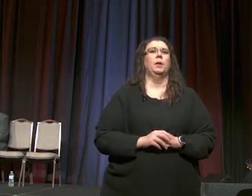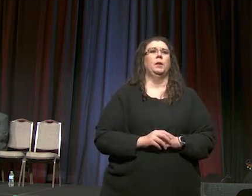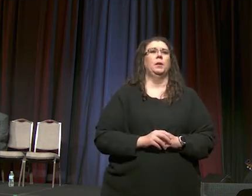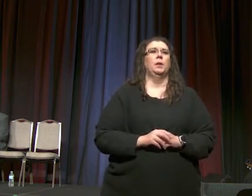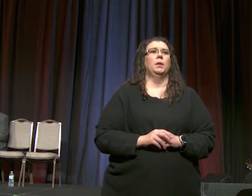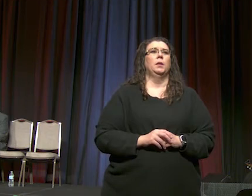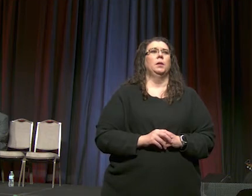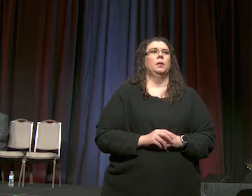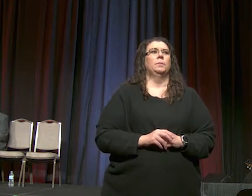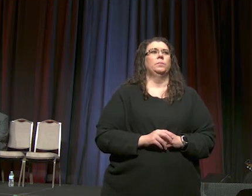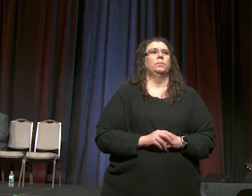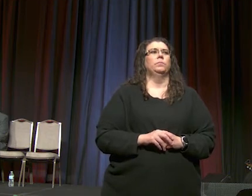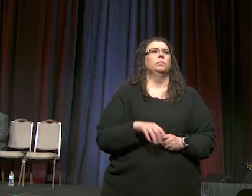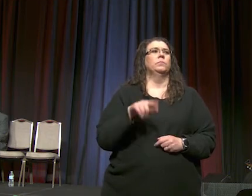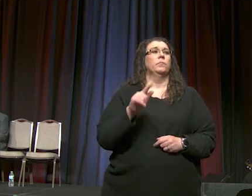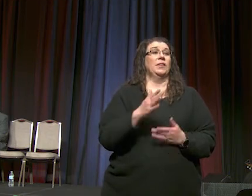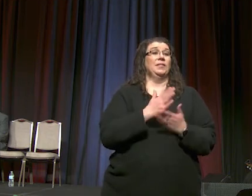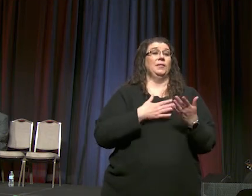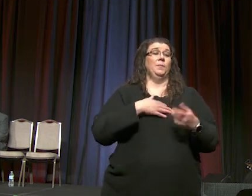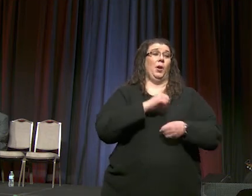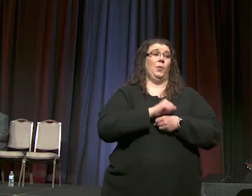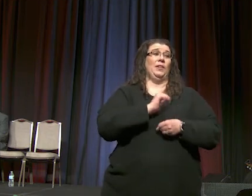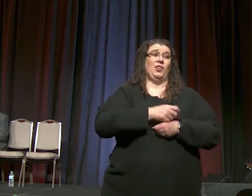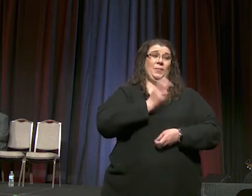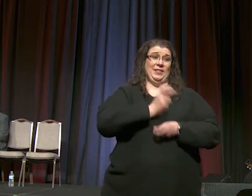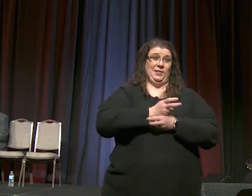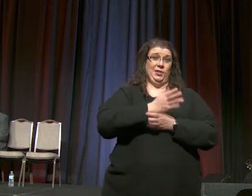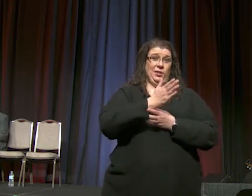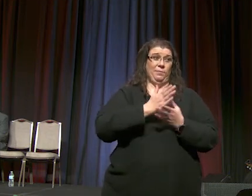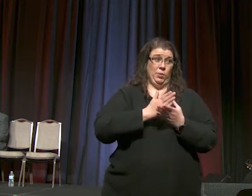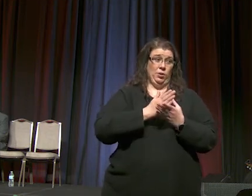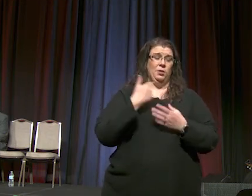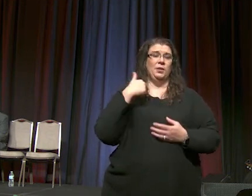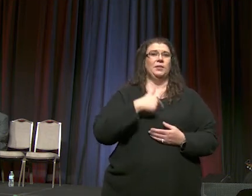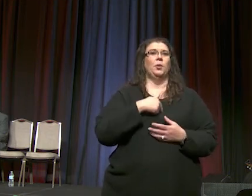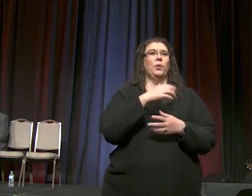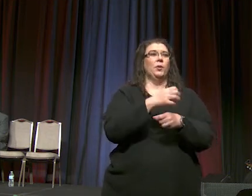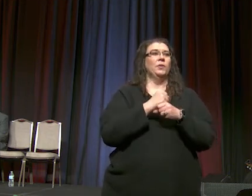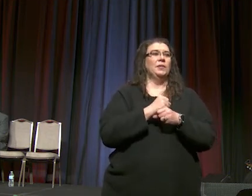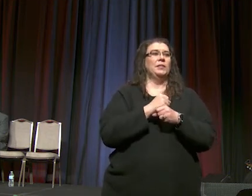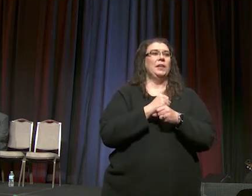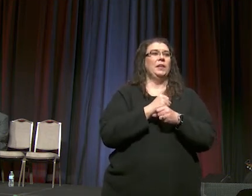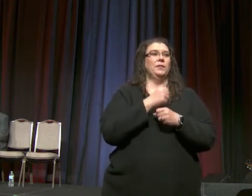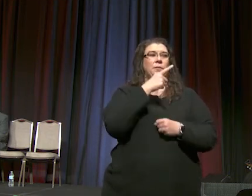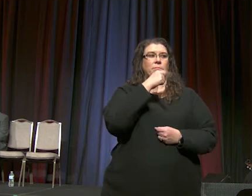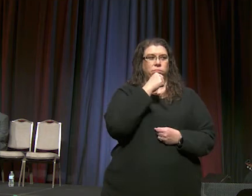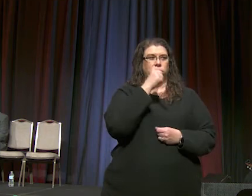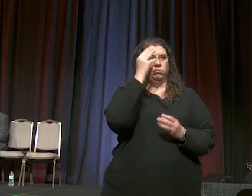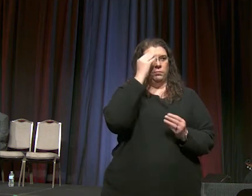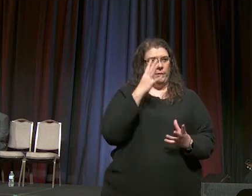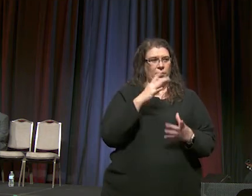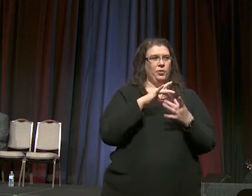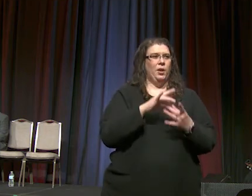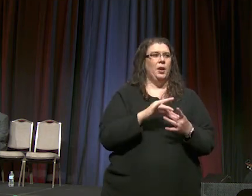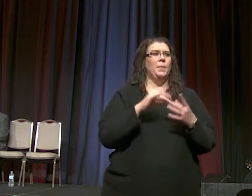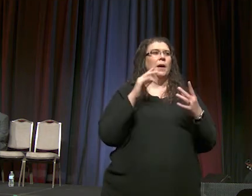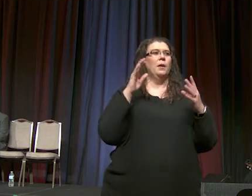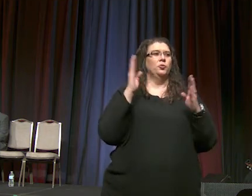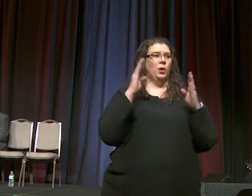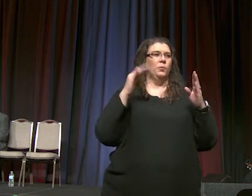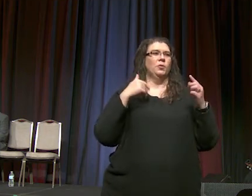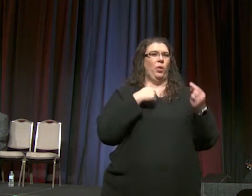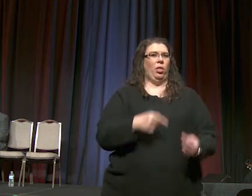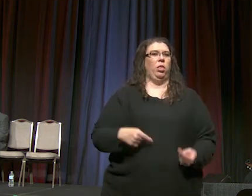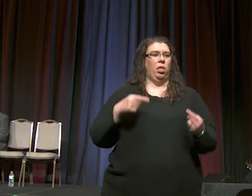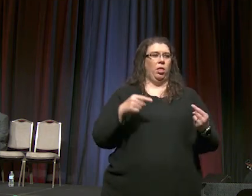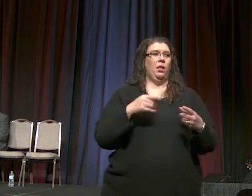This is the part of my job that's the tough part. So we've received disappointing information about troubles we are having with